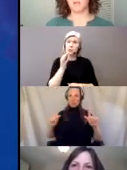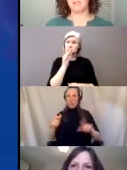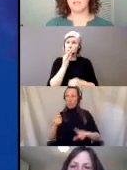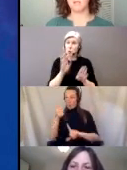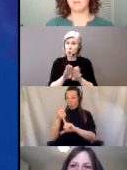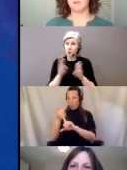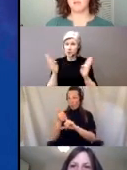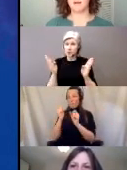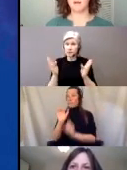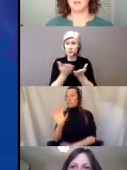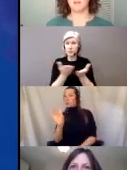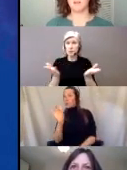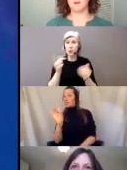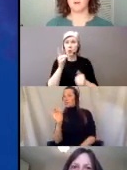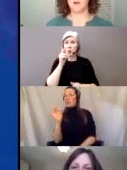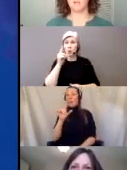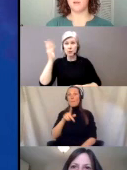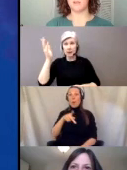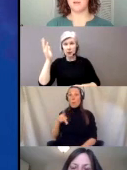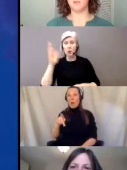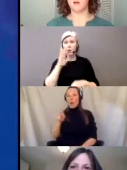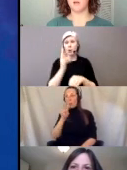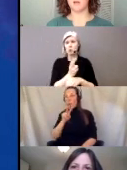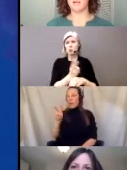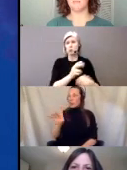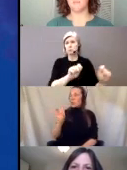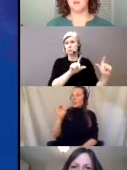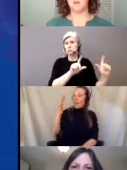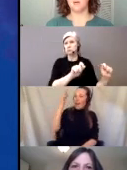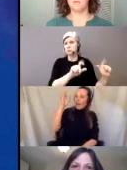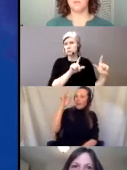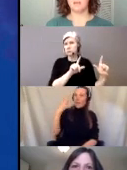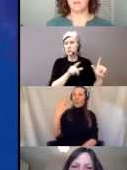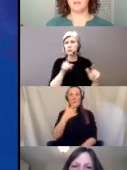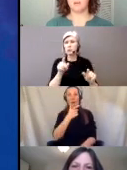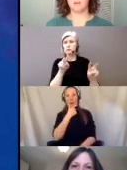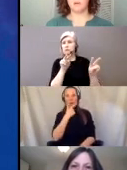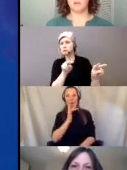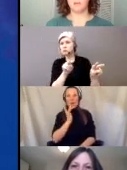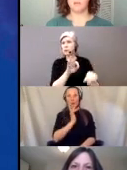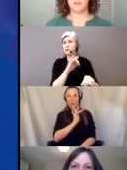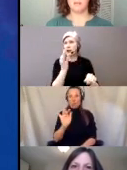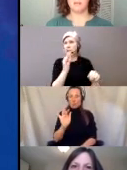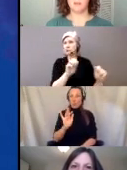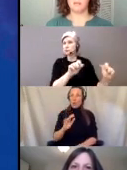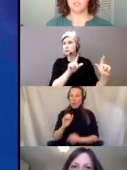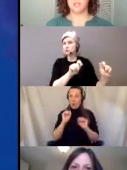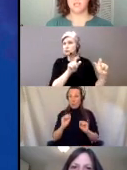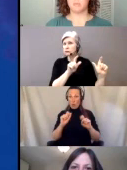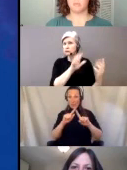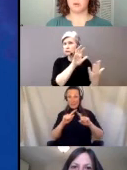screens. Participants have the choice of watching either in French or English. On